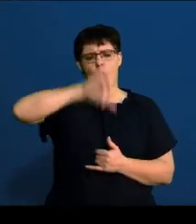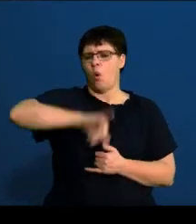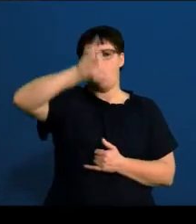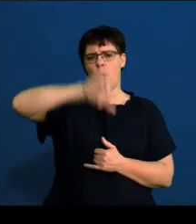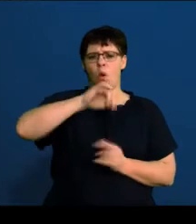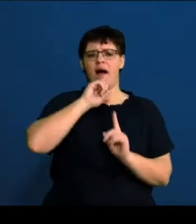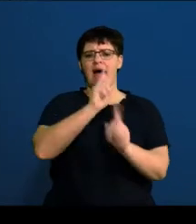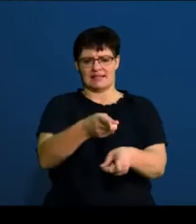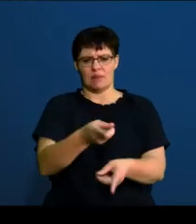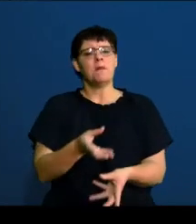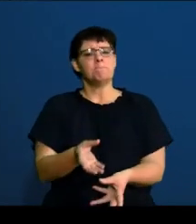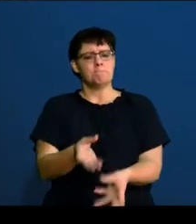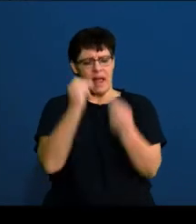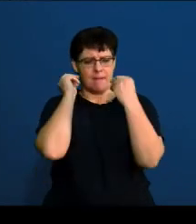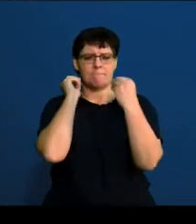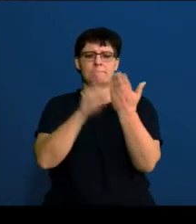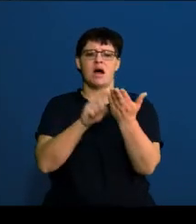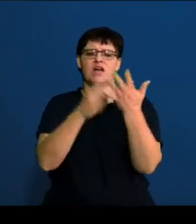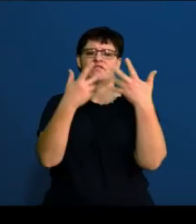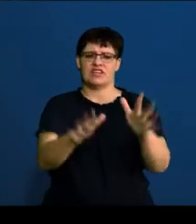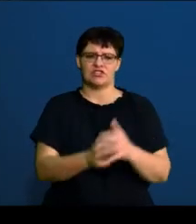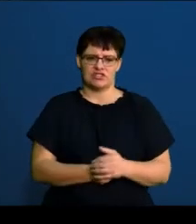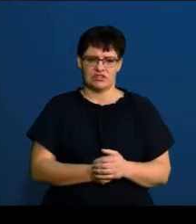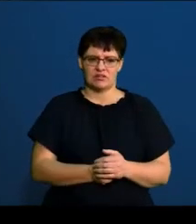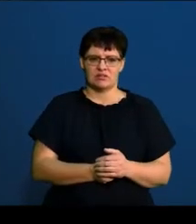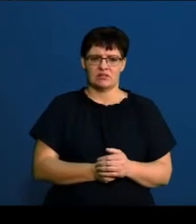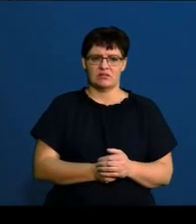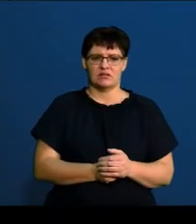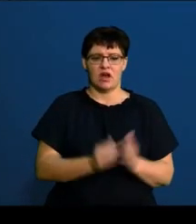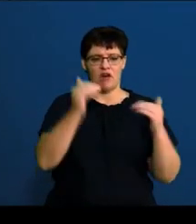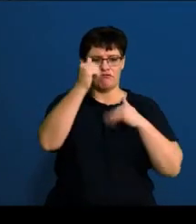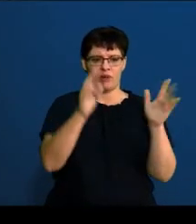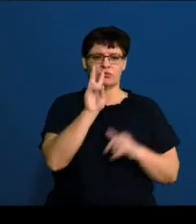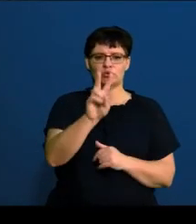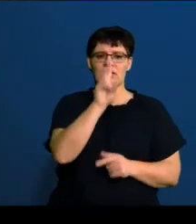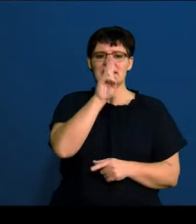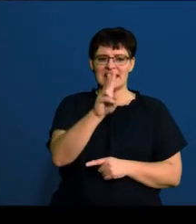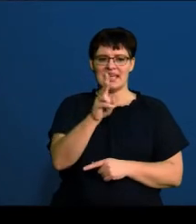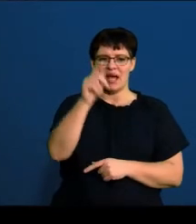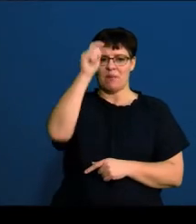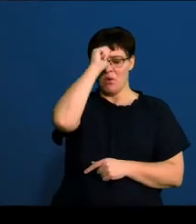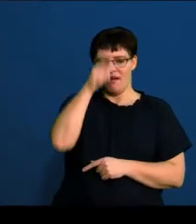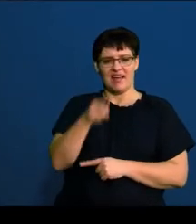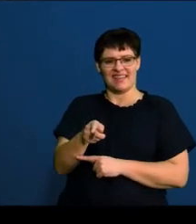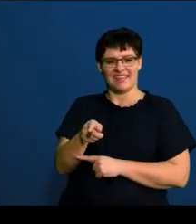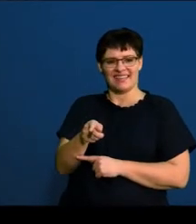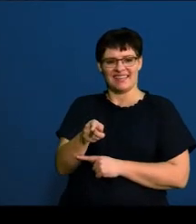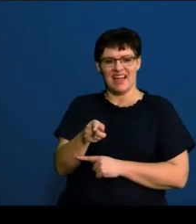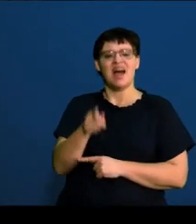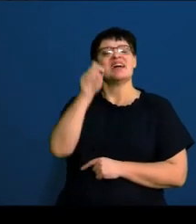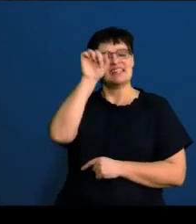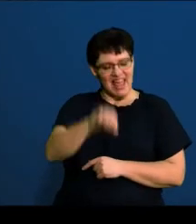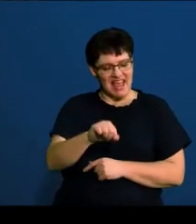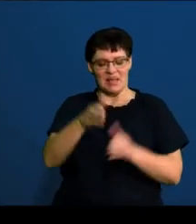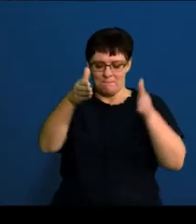and you would receive 1 mark for this question. So let's look at frame 2. There's Jeremy here. So yes, he is on his